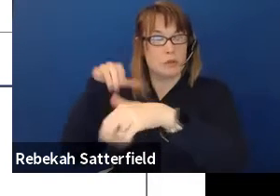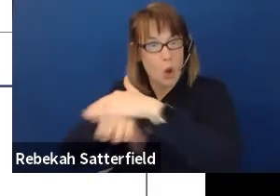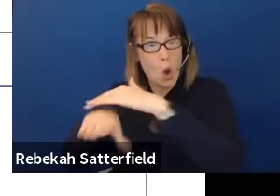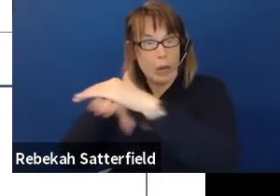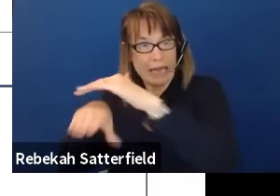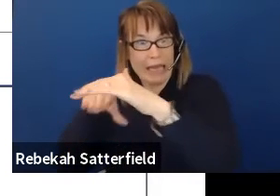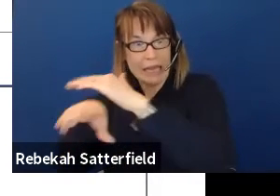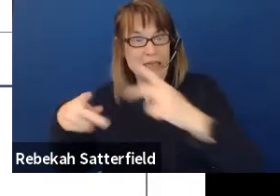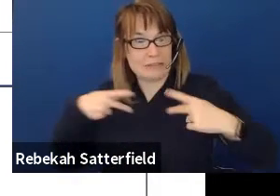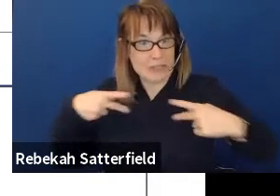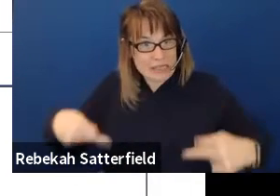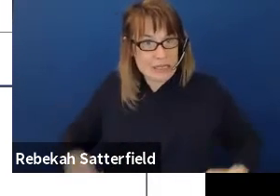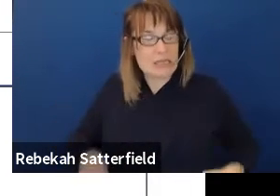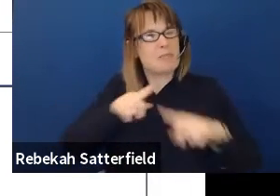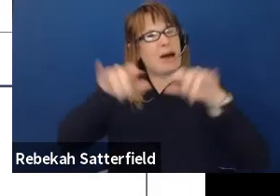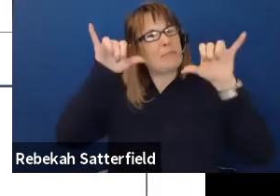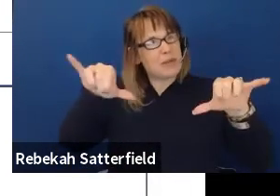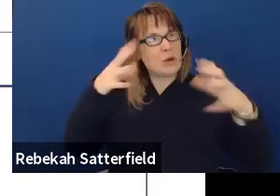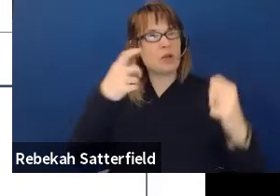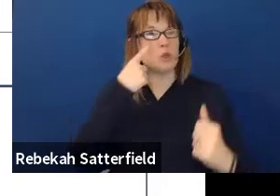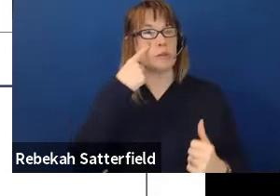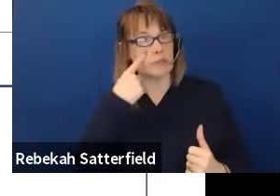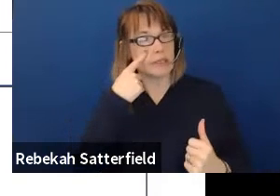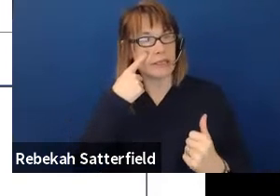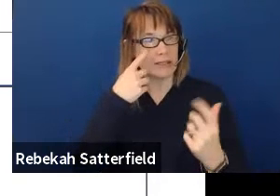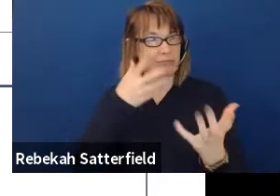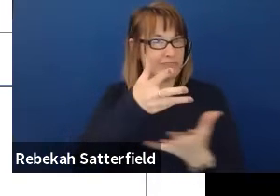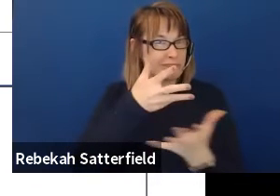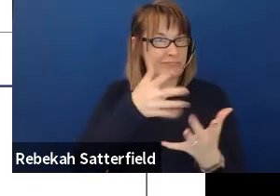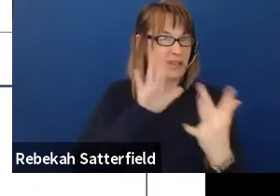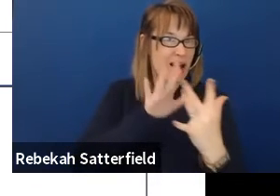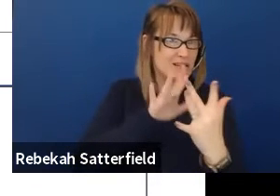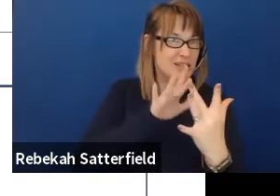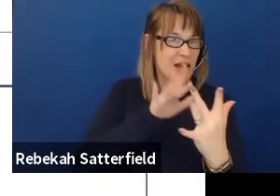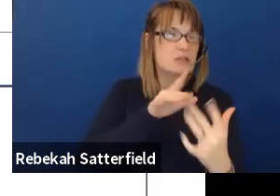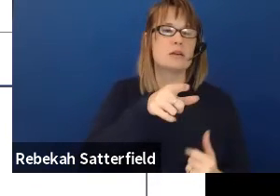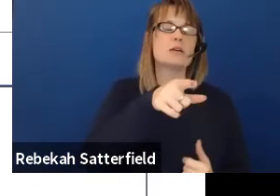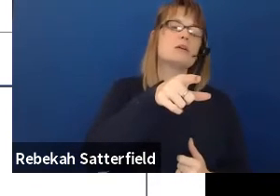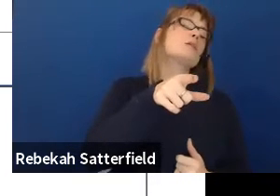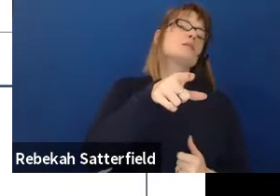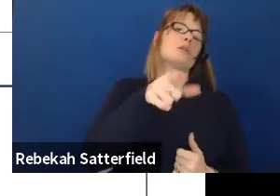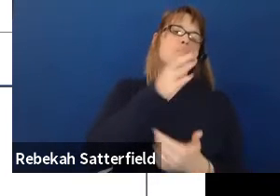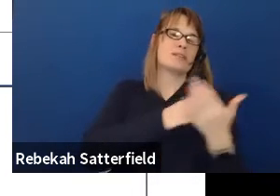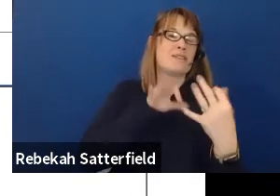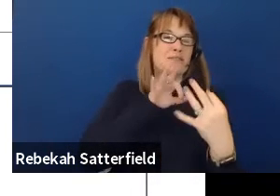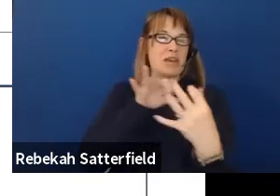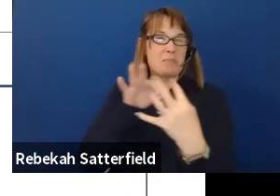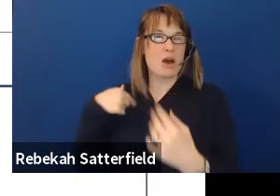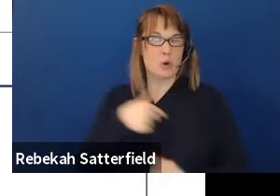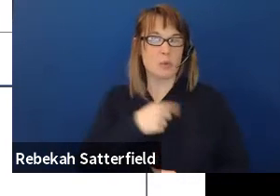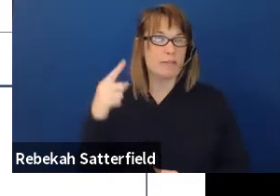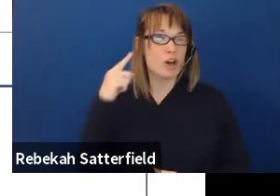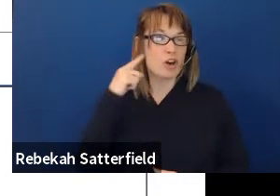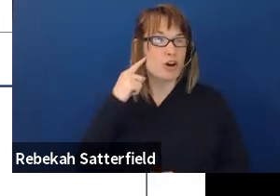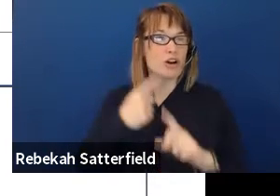contact. Virtual care gives you that ability. So really some feedback and data we have received from our clients